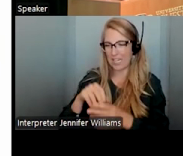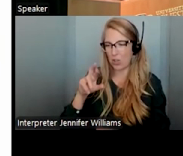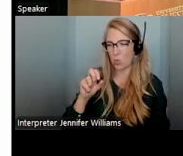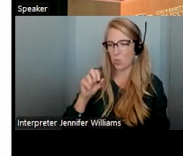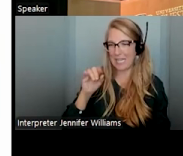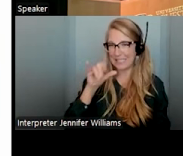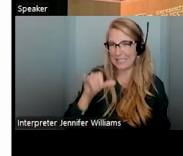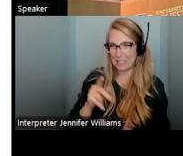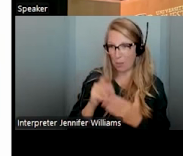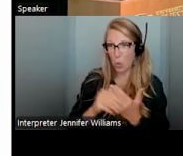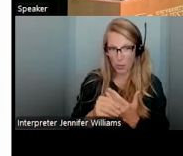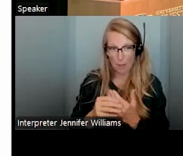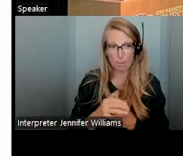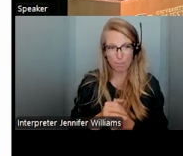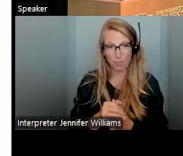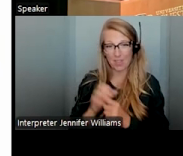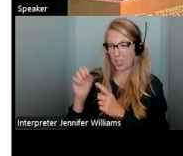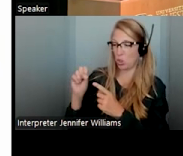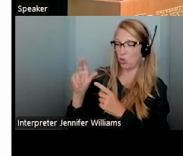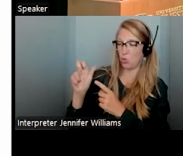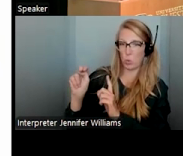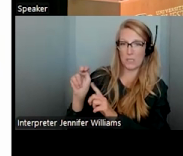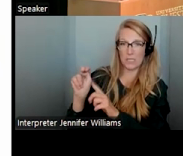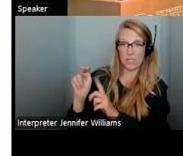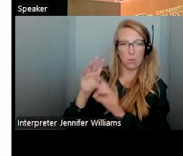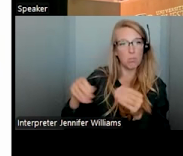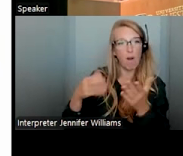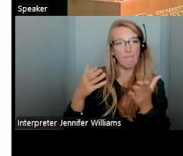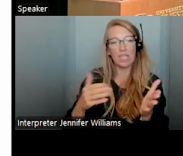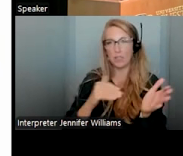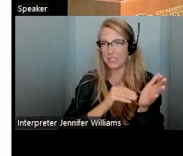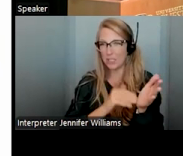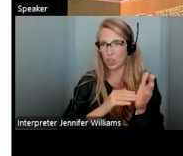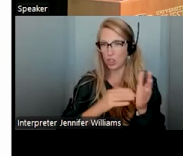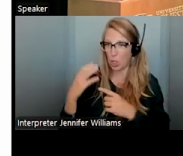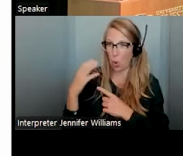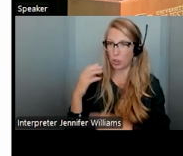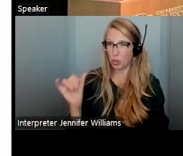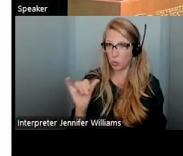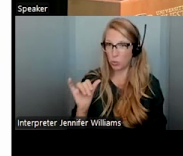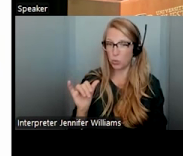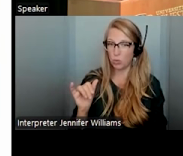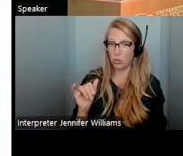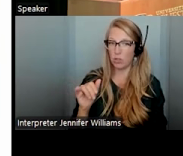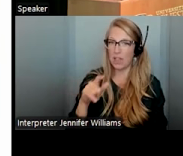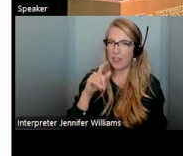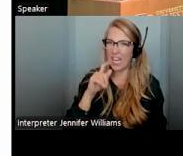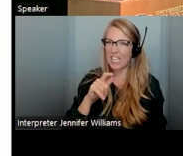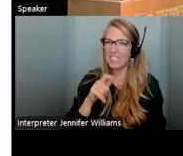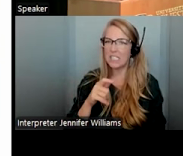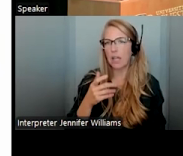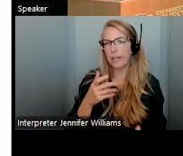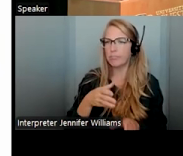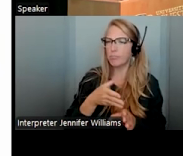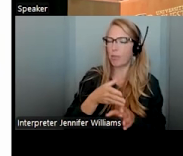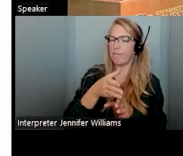also, along with others, provides physician coaching for those who needs assistance after professionalism issues and et